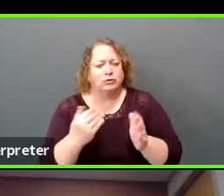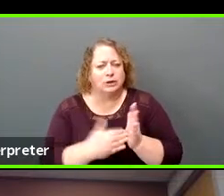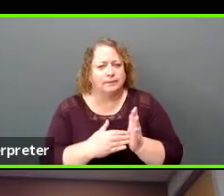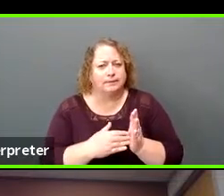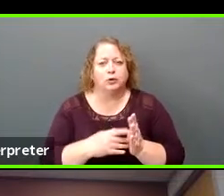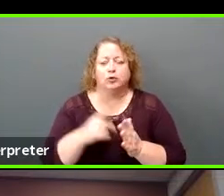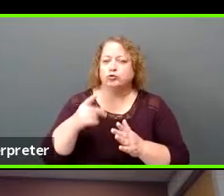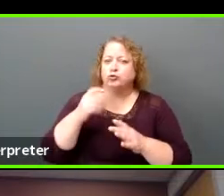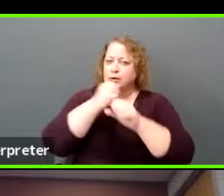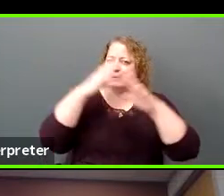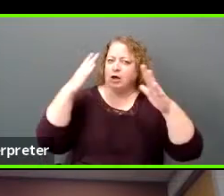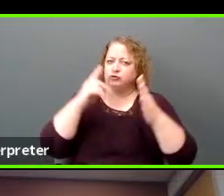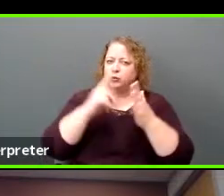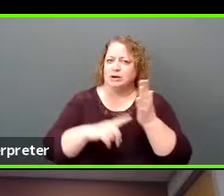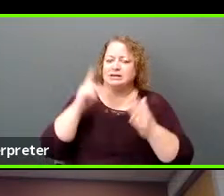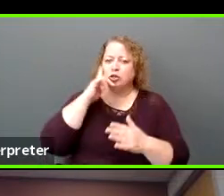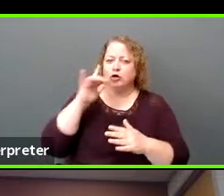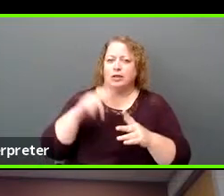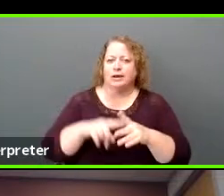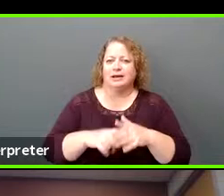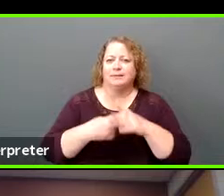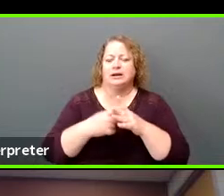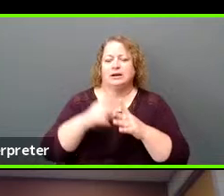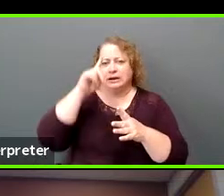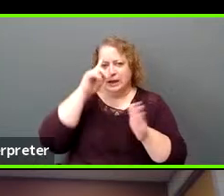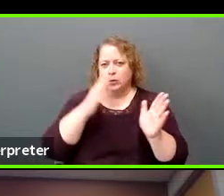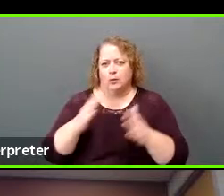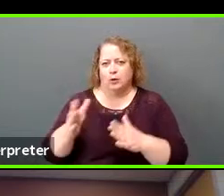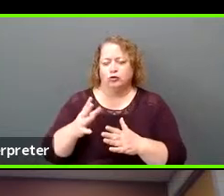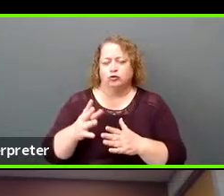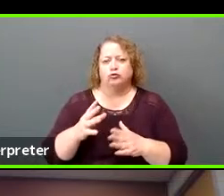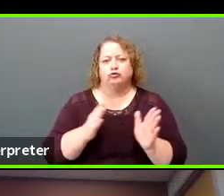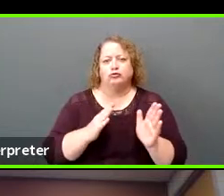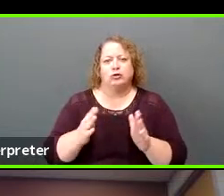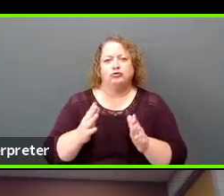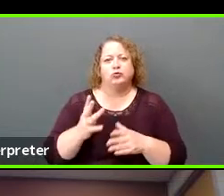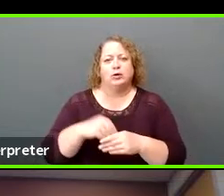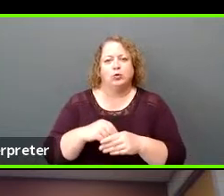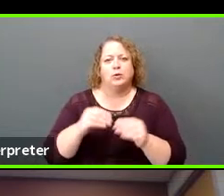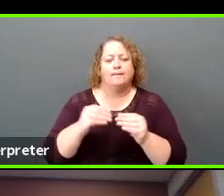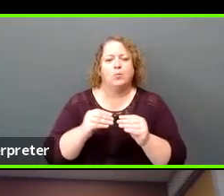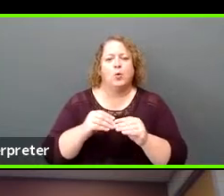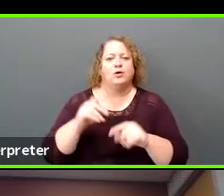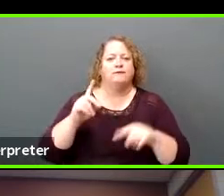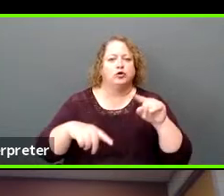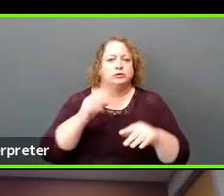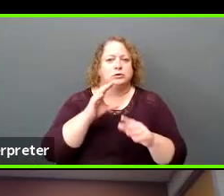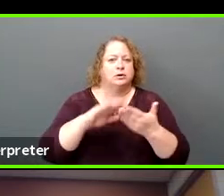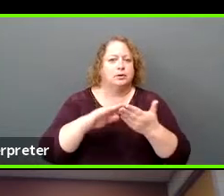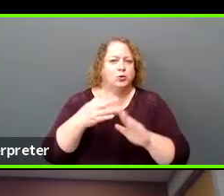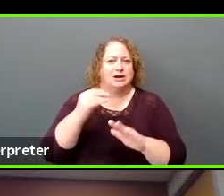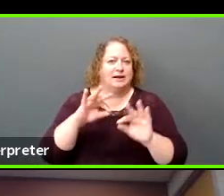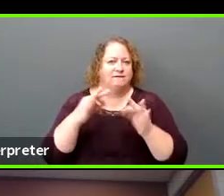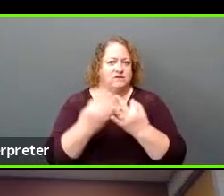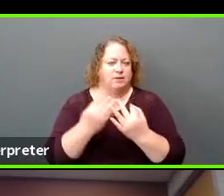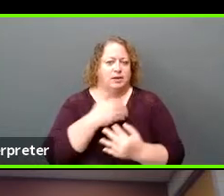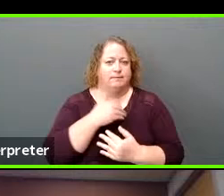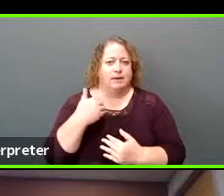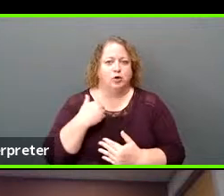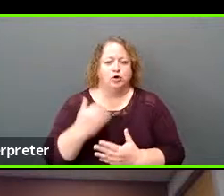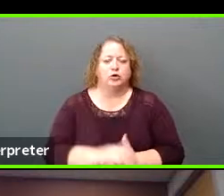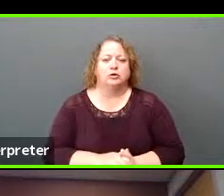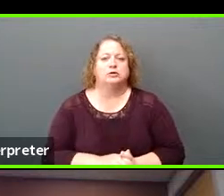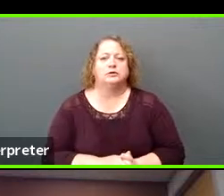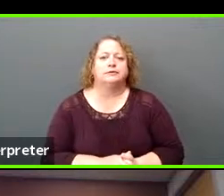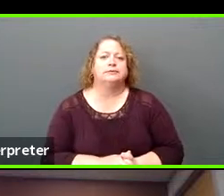What do you imagine that looking like, implementing equity strategies to include more diverse community and family members? Well,